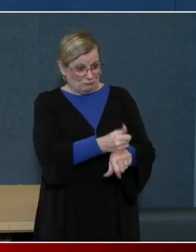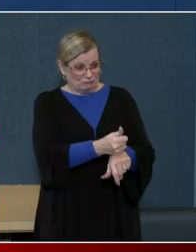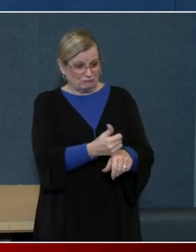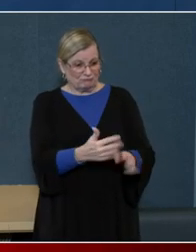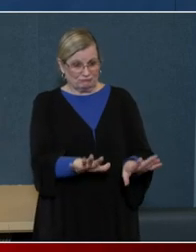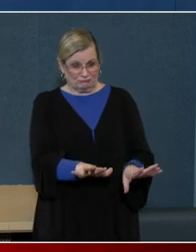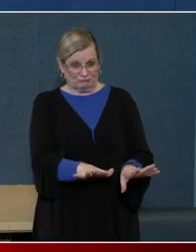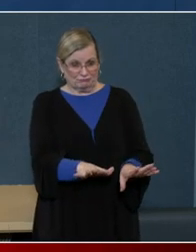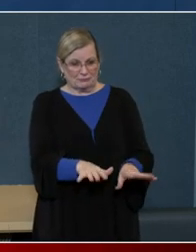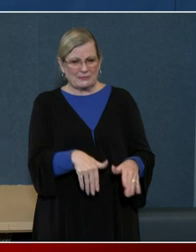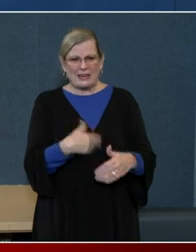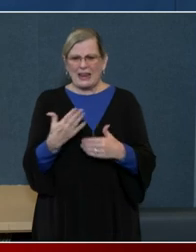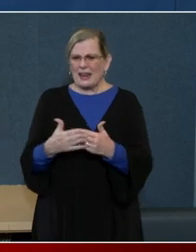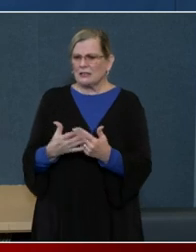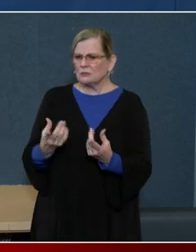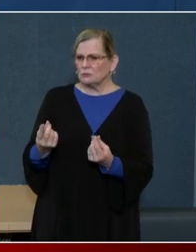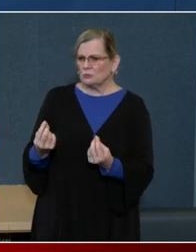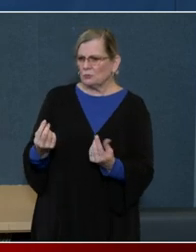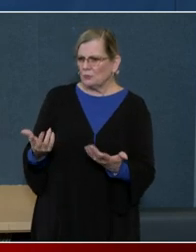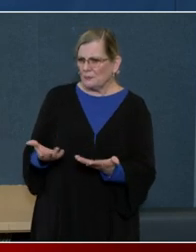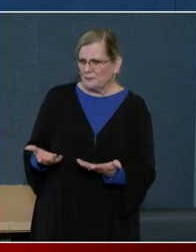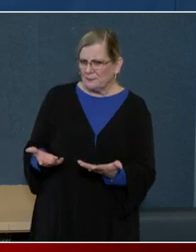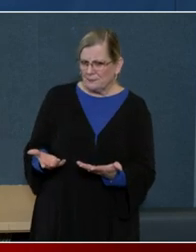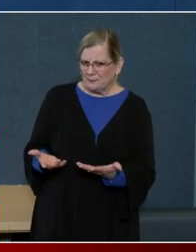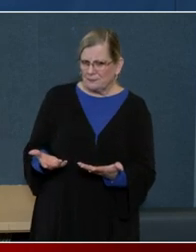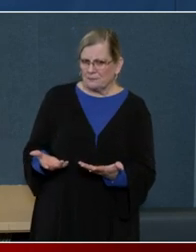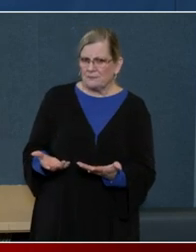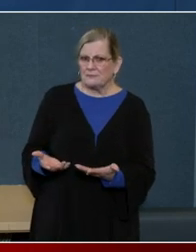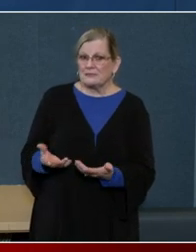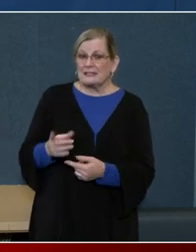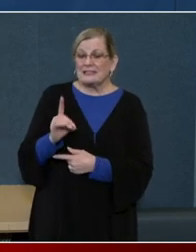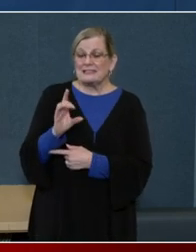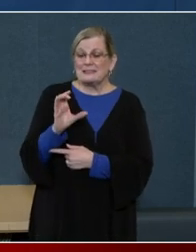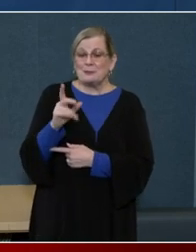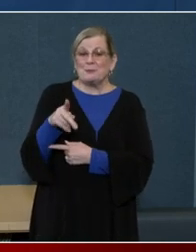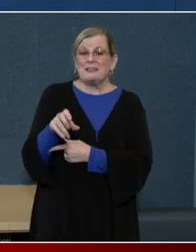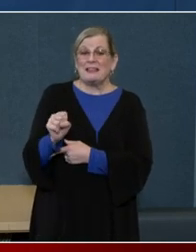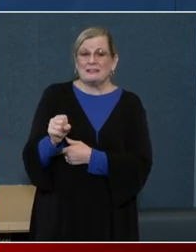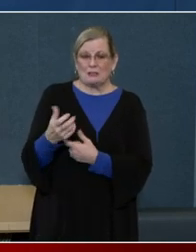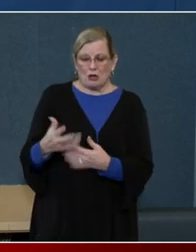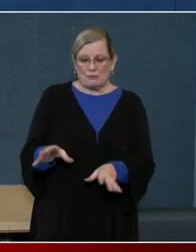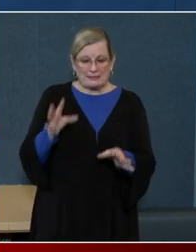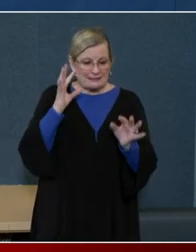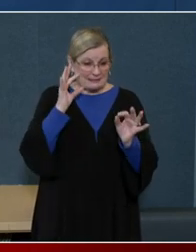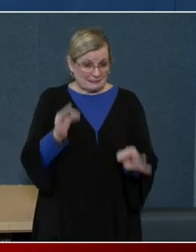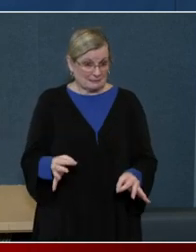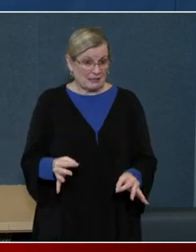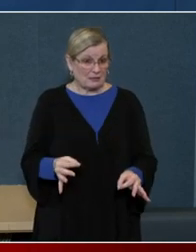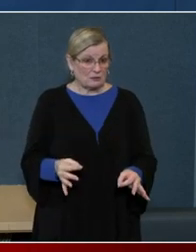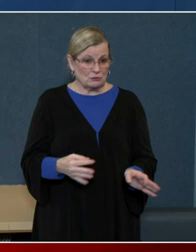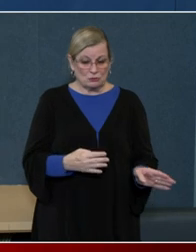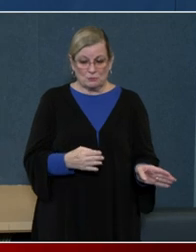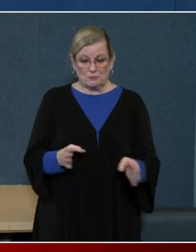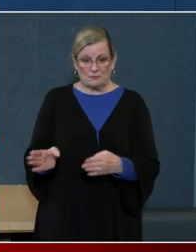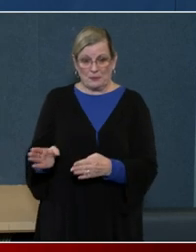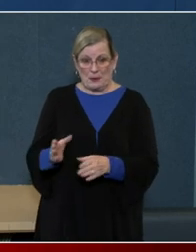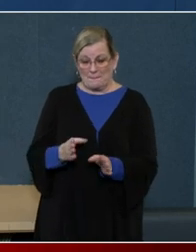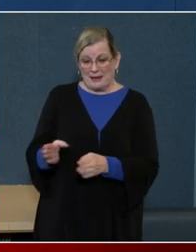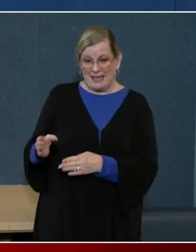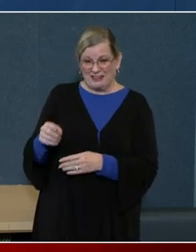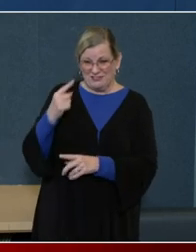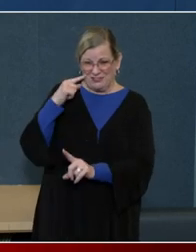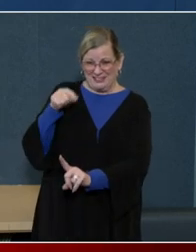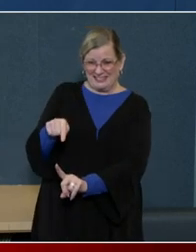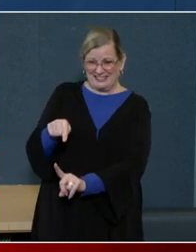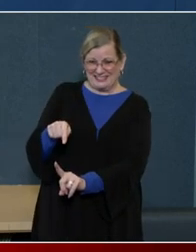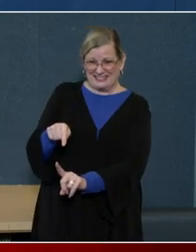3? DCPS is excited to plan for these terms with our